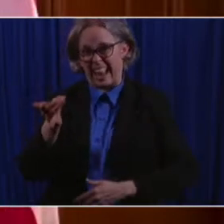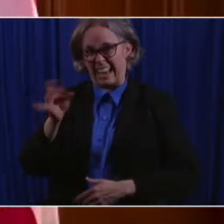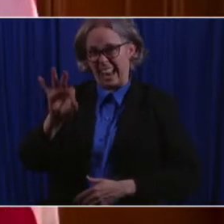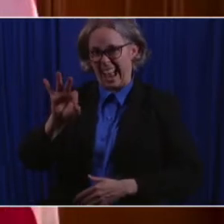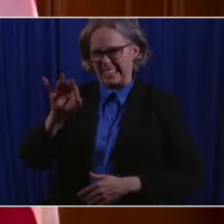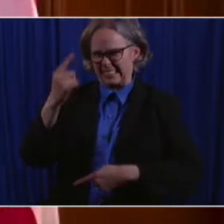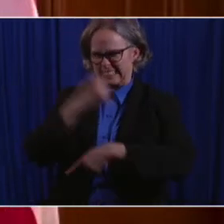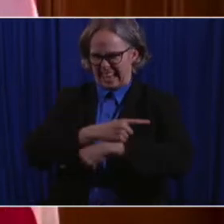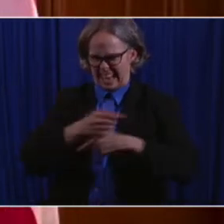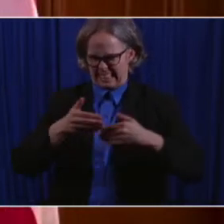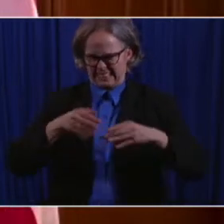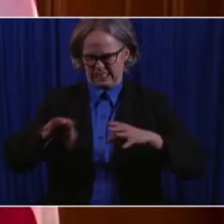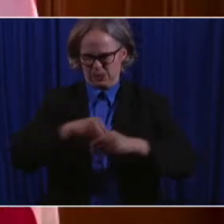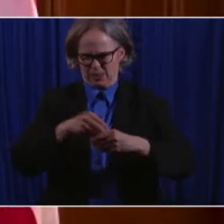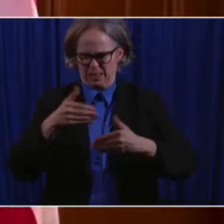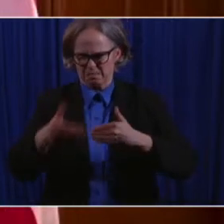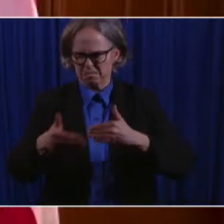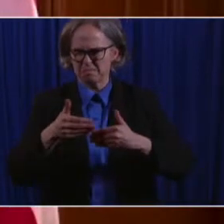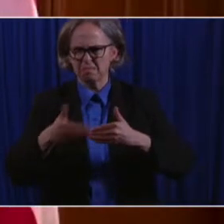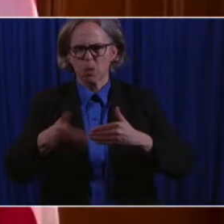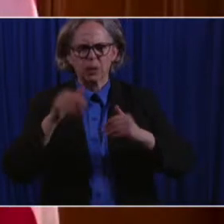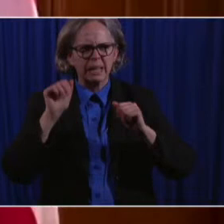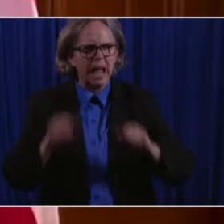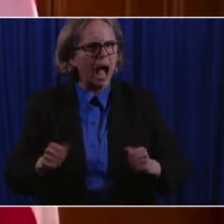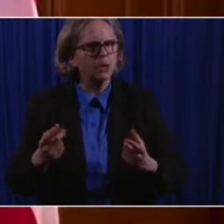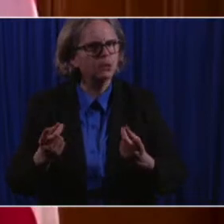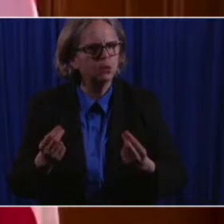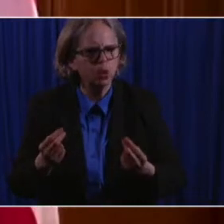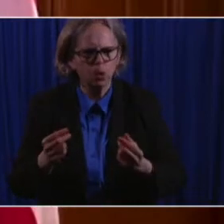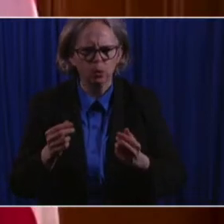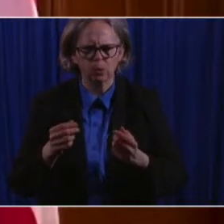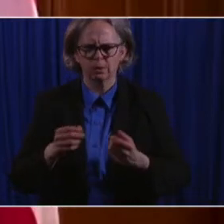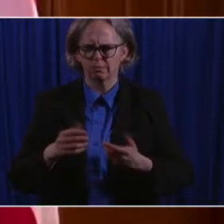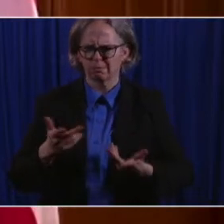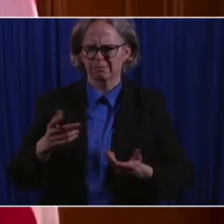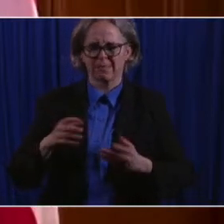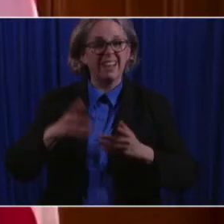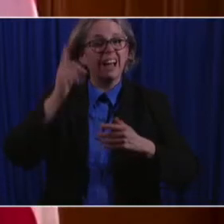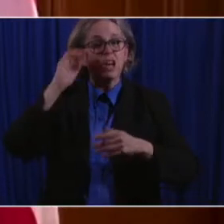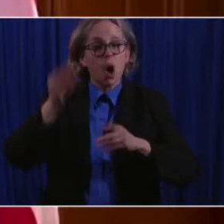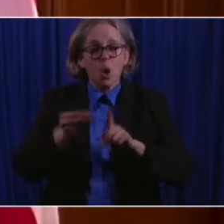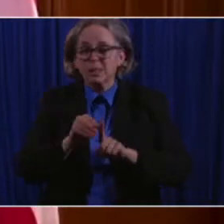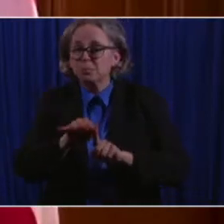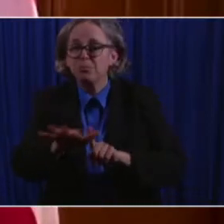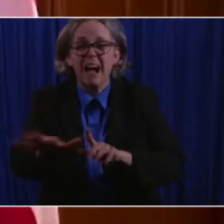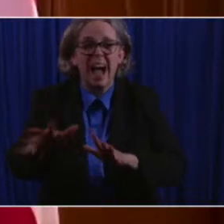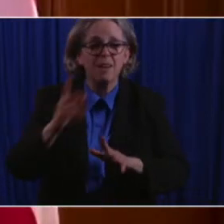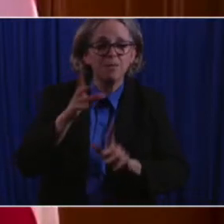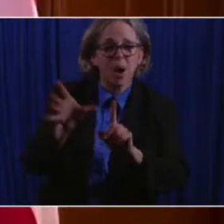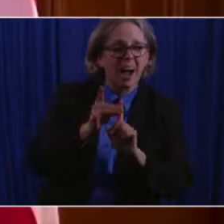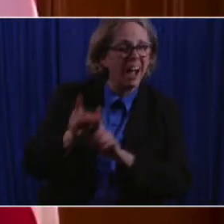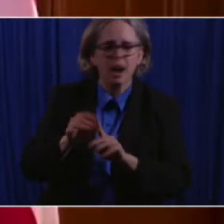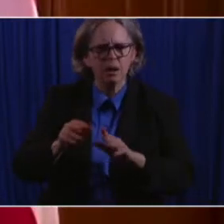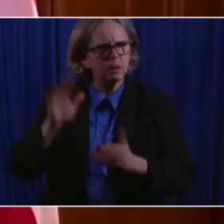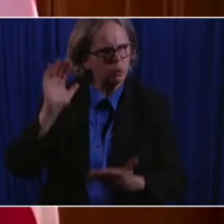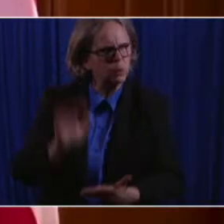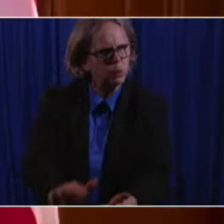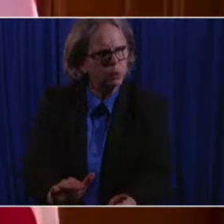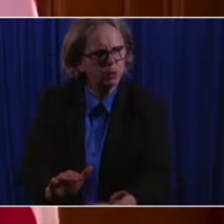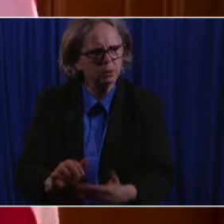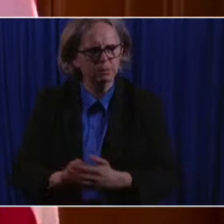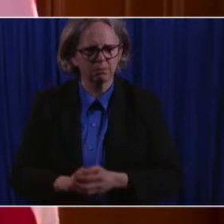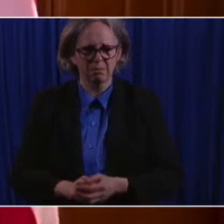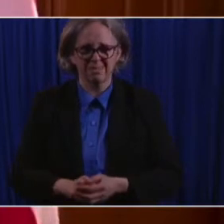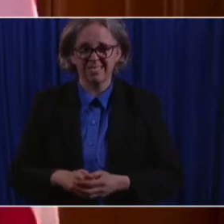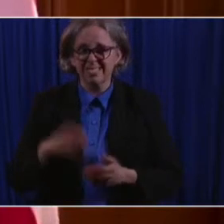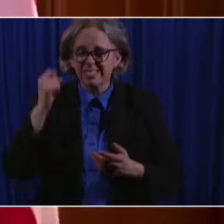end this. We can drive this virus to the ground, but it's going to take all of us, members